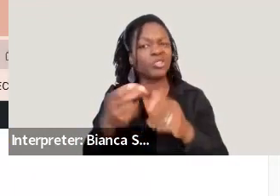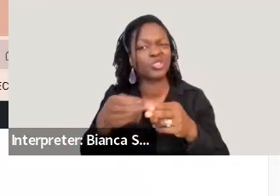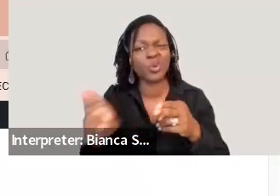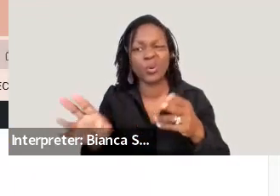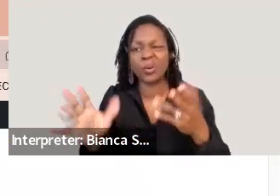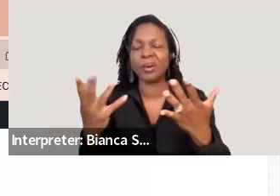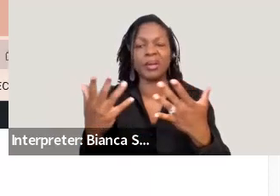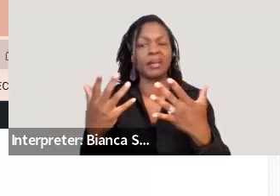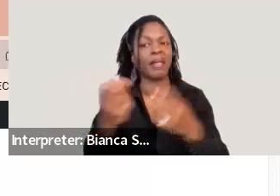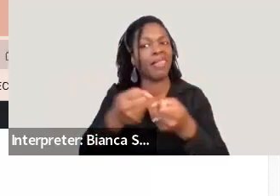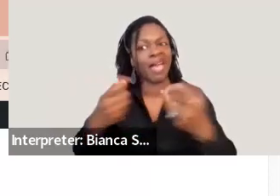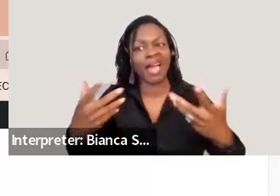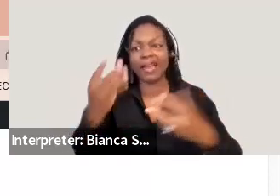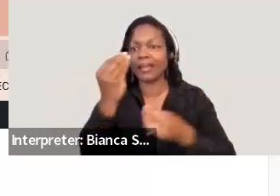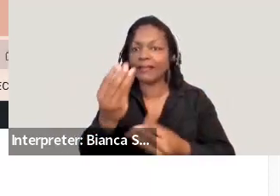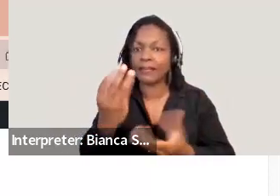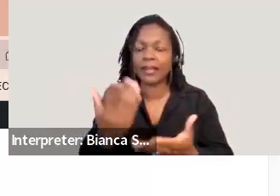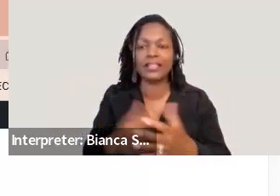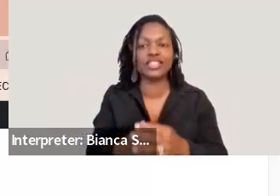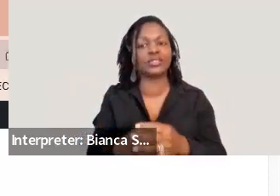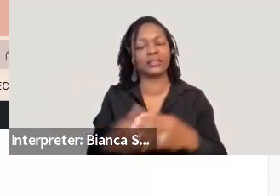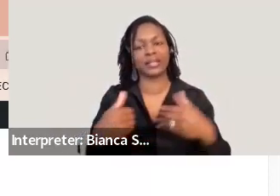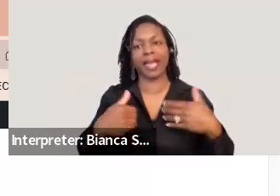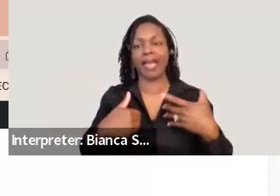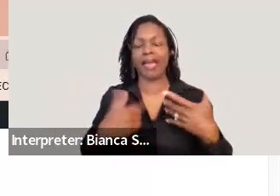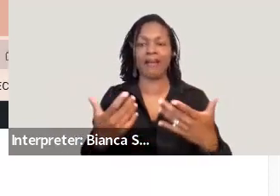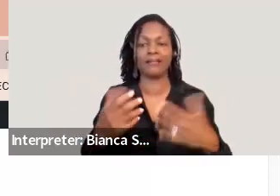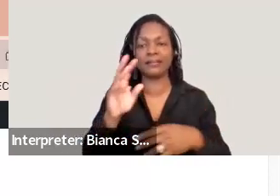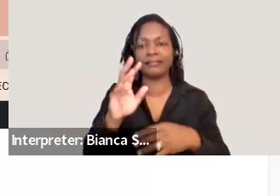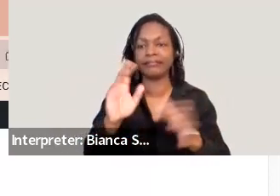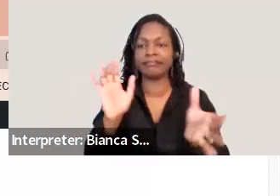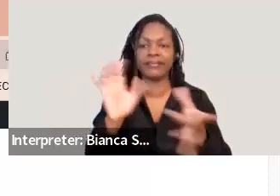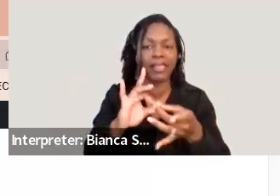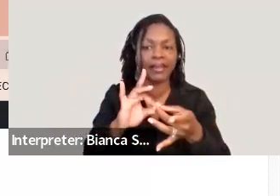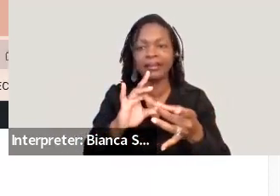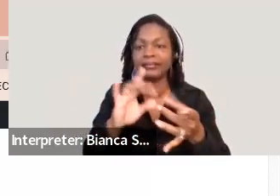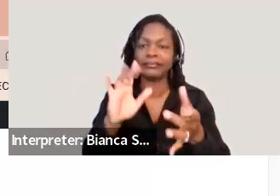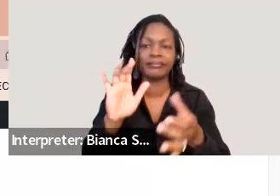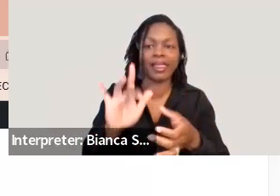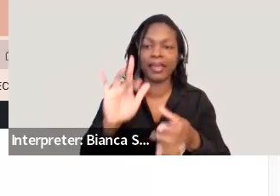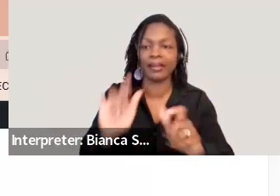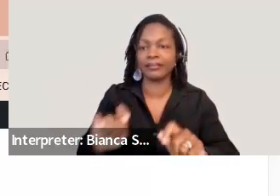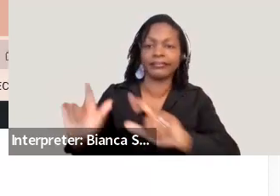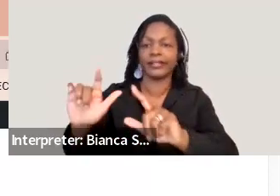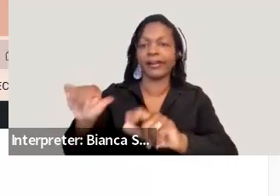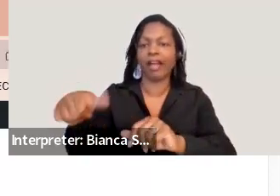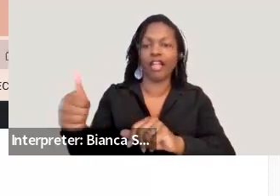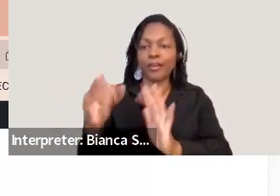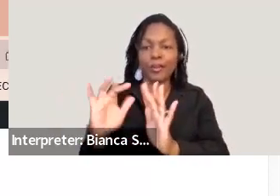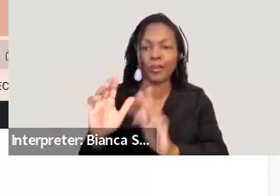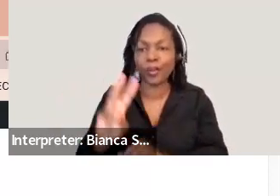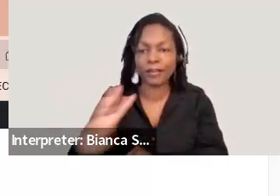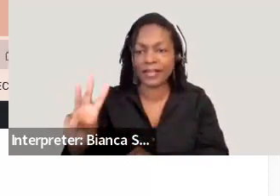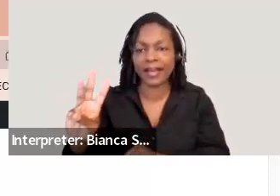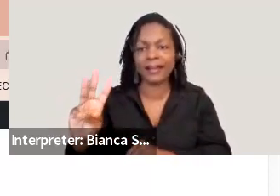understand. They all have links to other resources. They have links to like glossary definitions. So